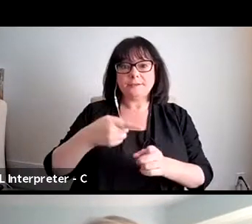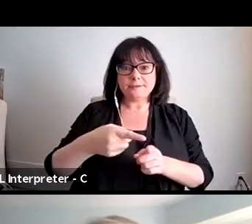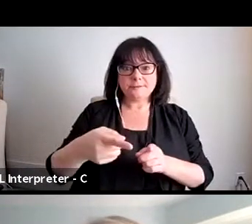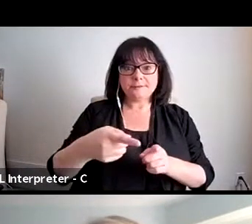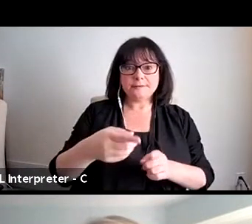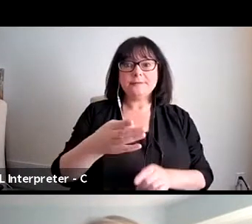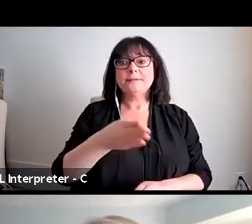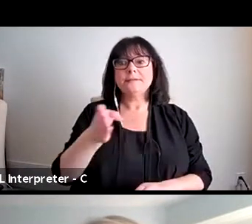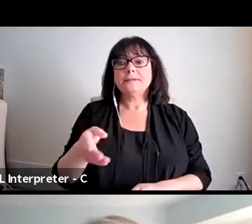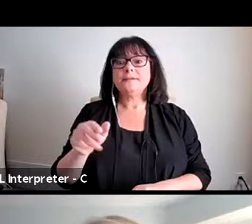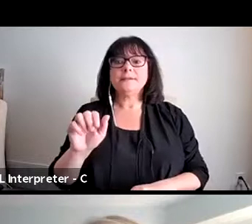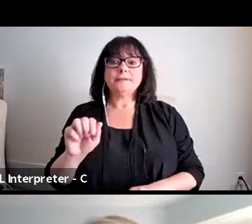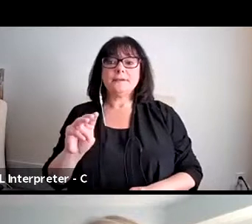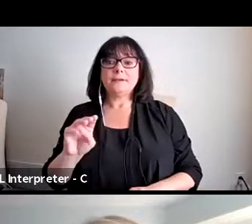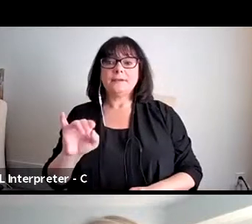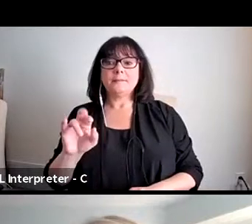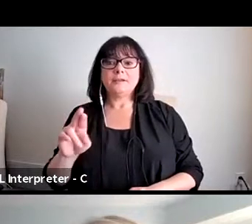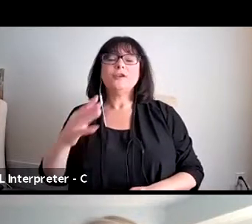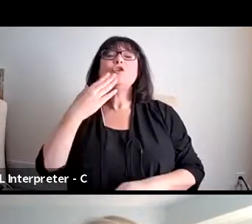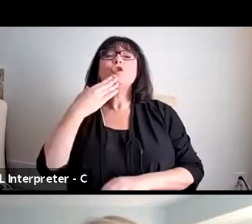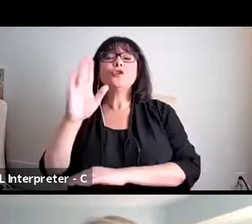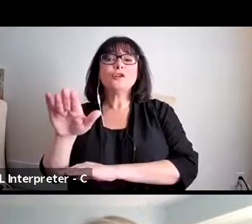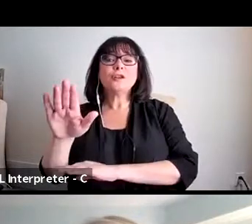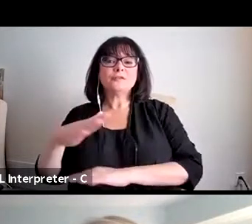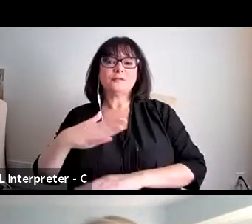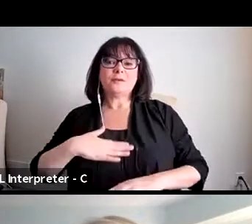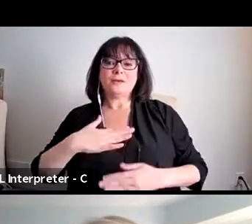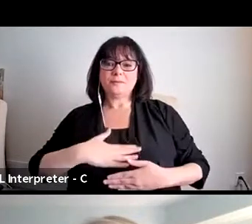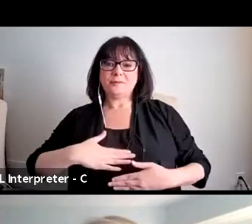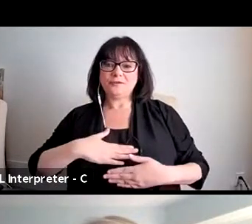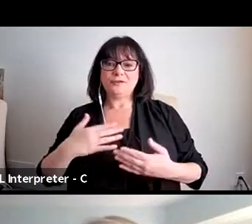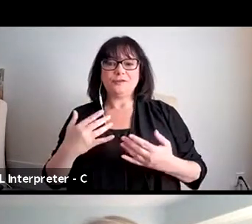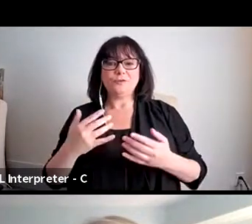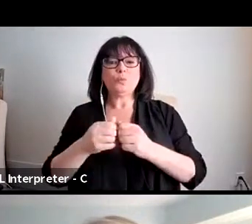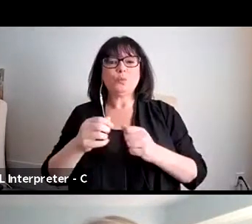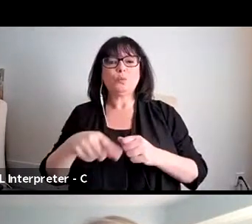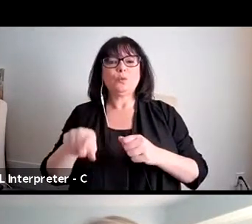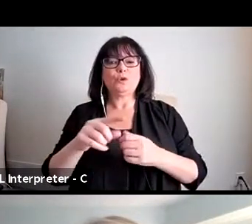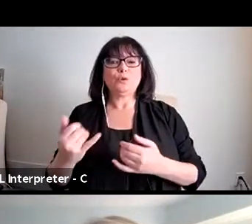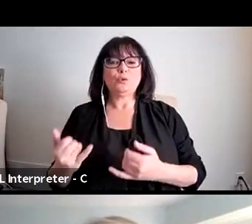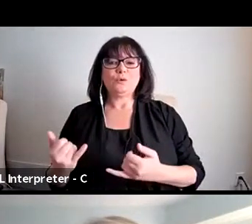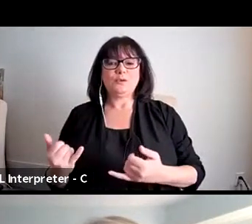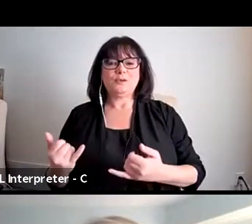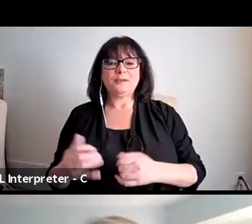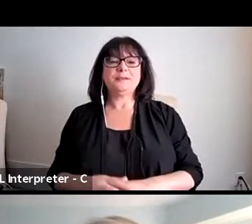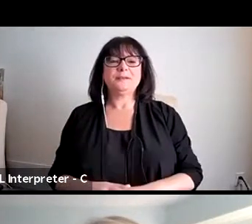Good afternoon, everyone. It is my pleasure to be with you today.